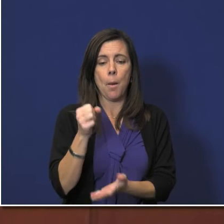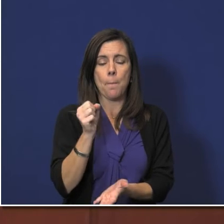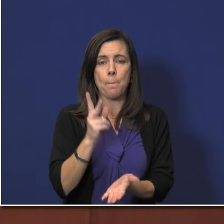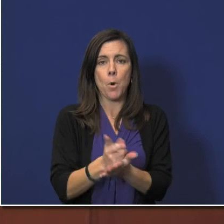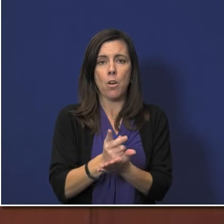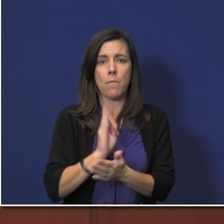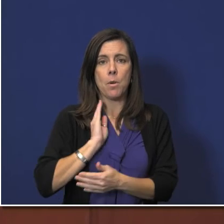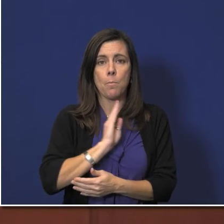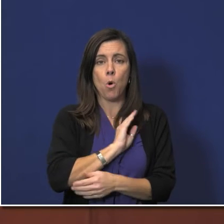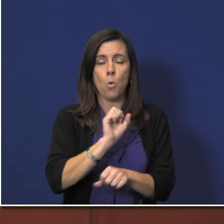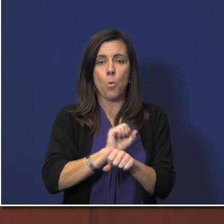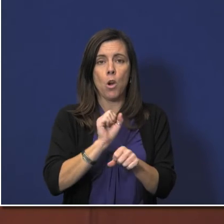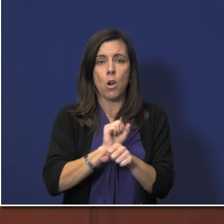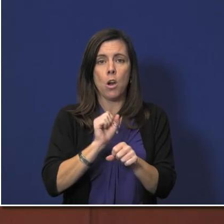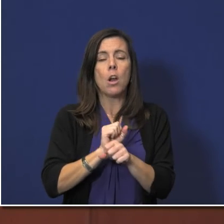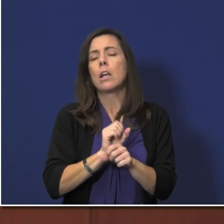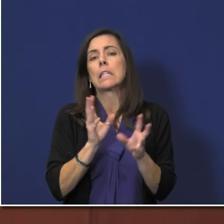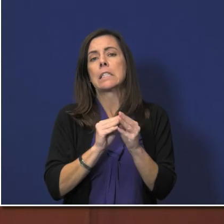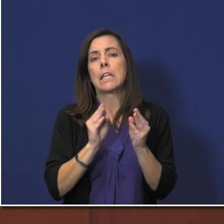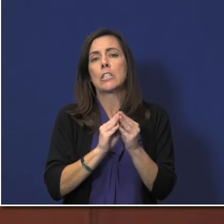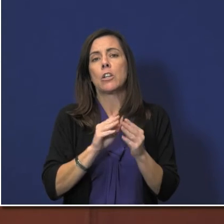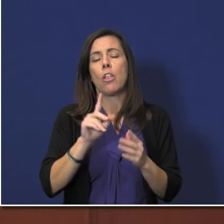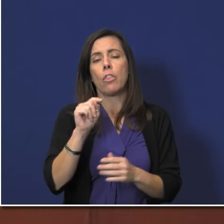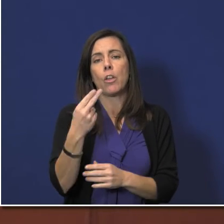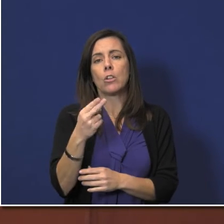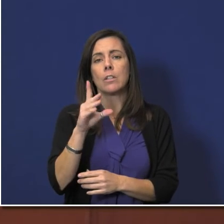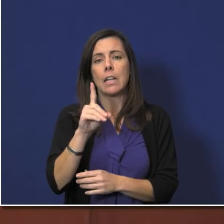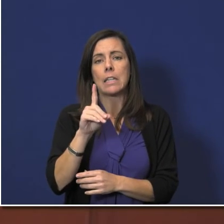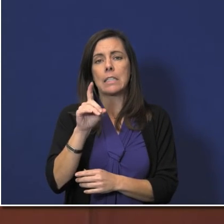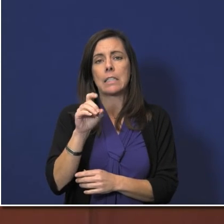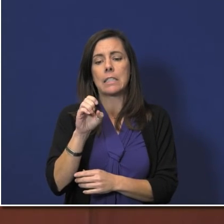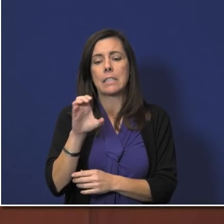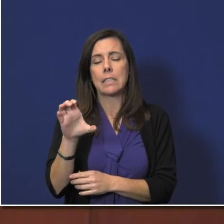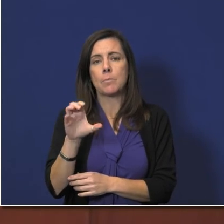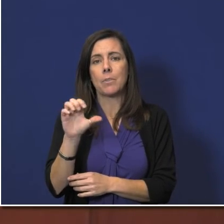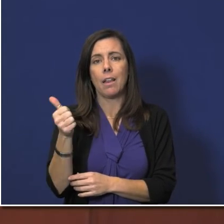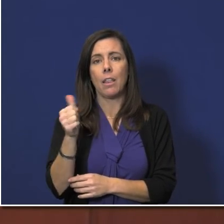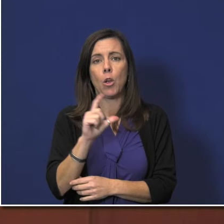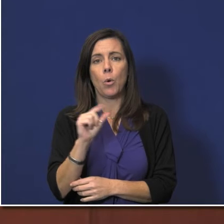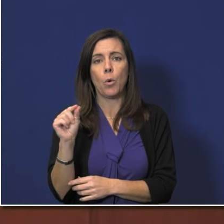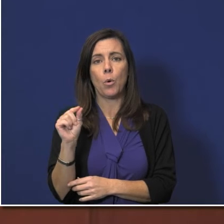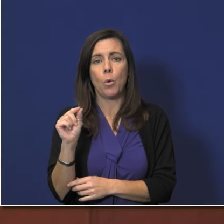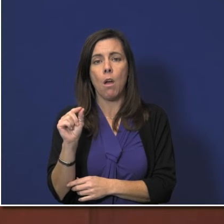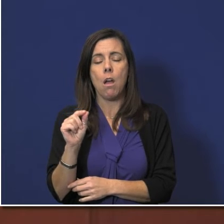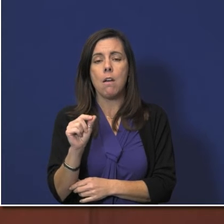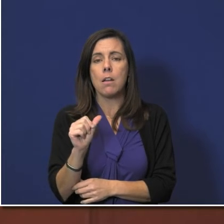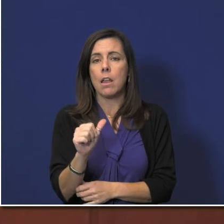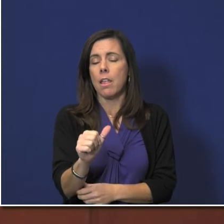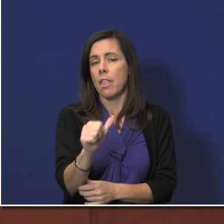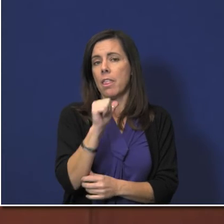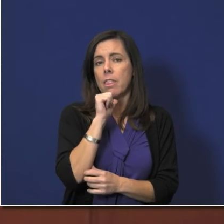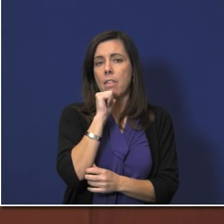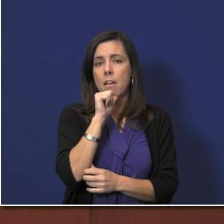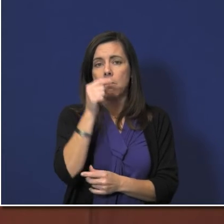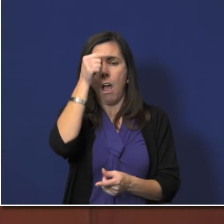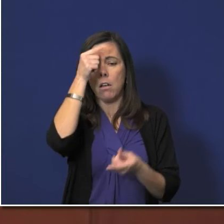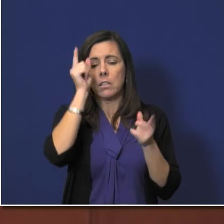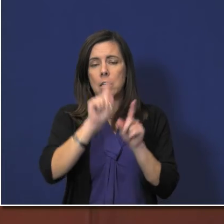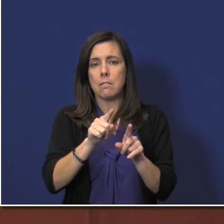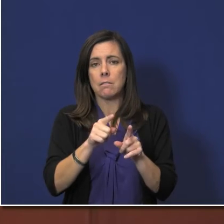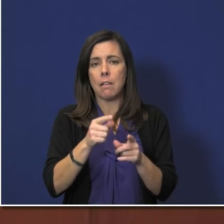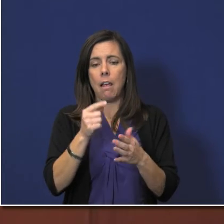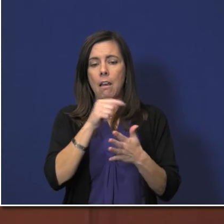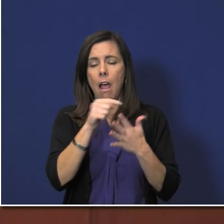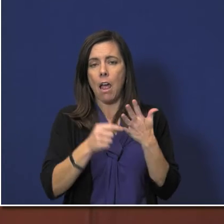work session on Thursday, December the 10th, 2020. The following non-consent action items were moved to